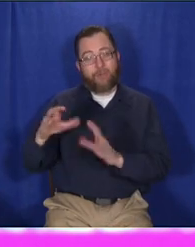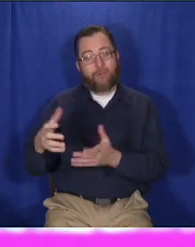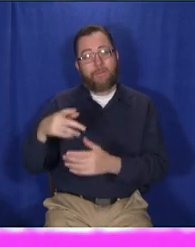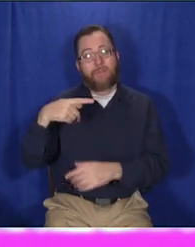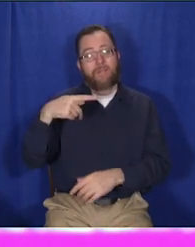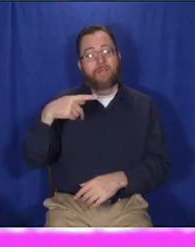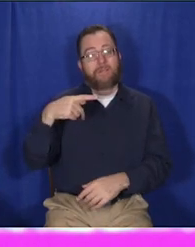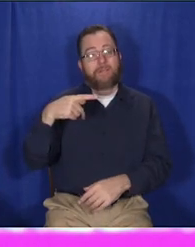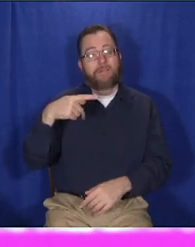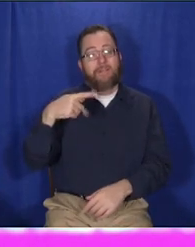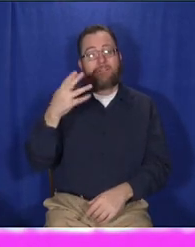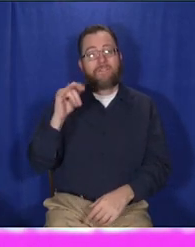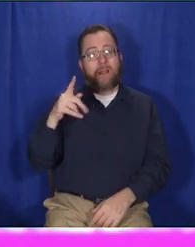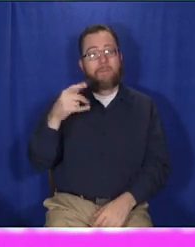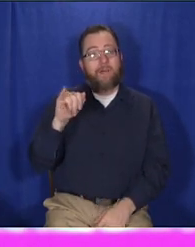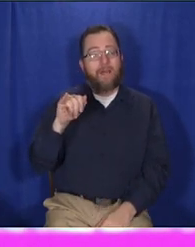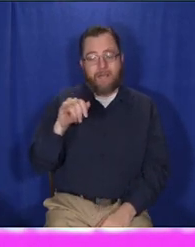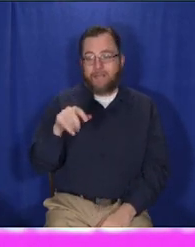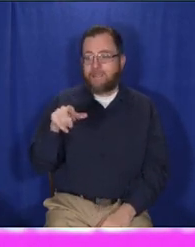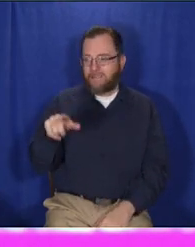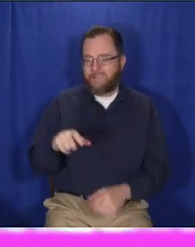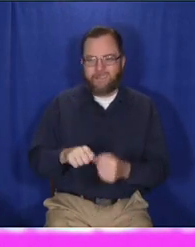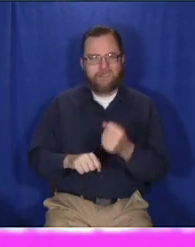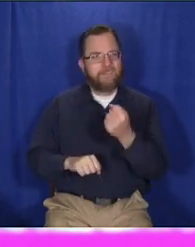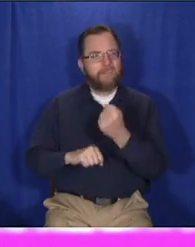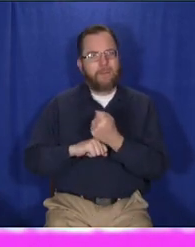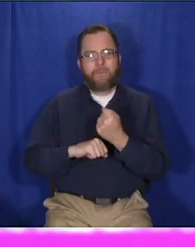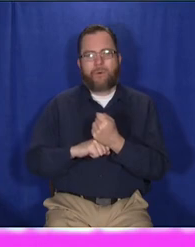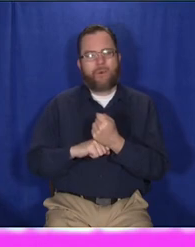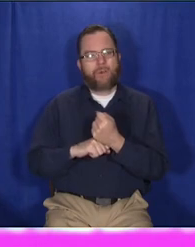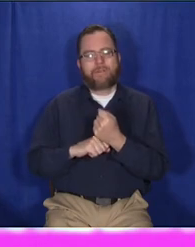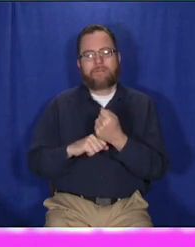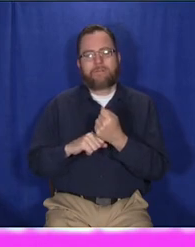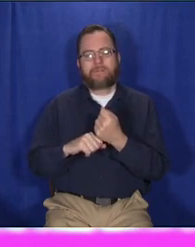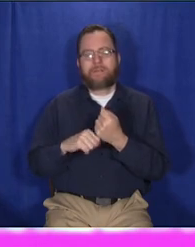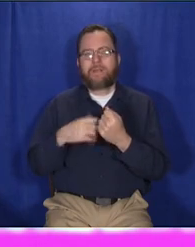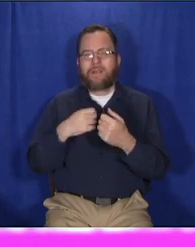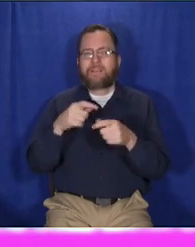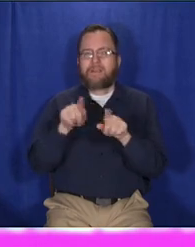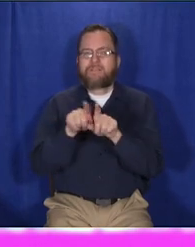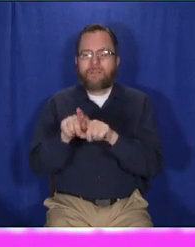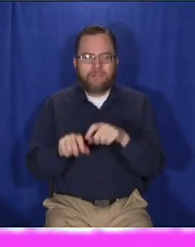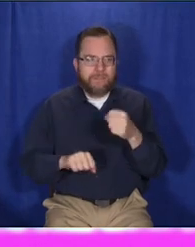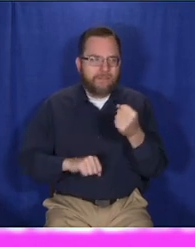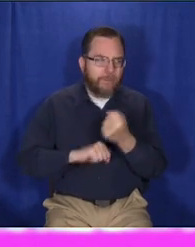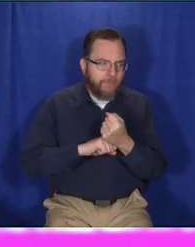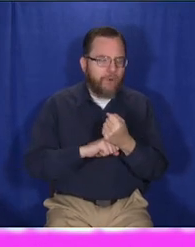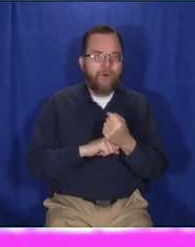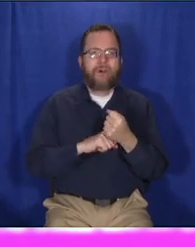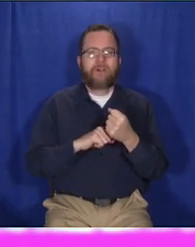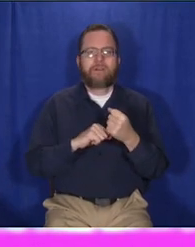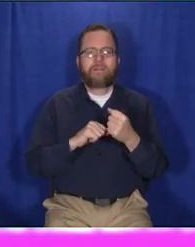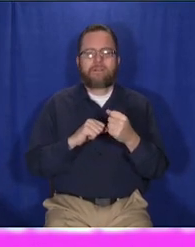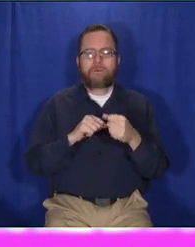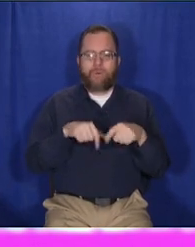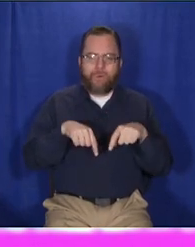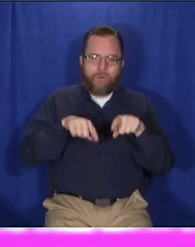ministry in the city of Corinth, which was in a totally different region. And look at what he says to the Corinthians in